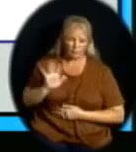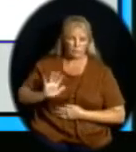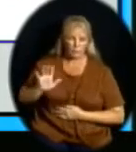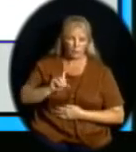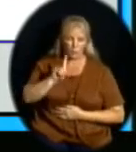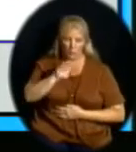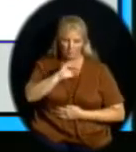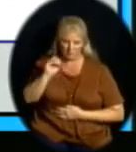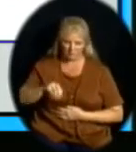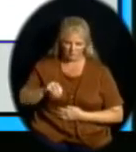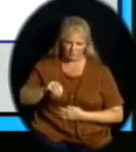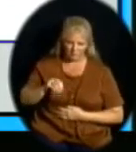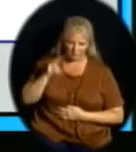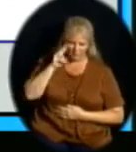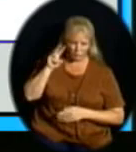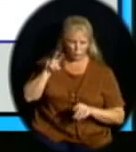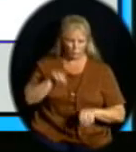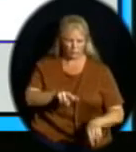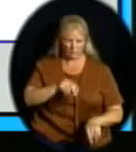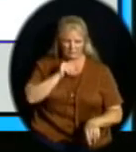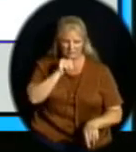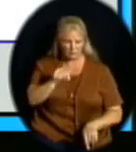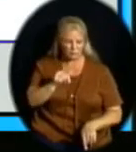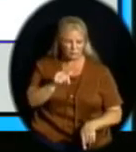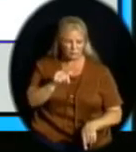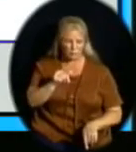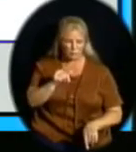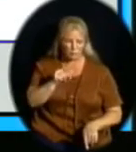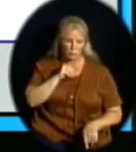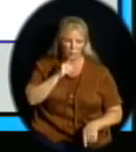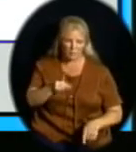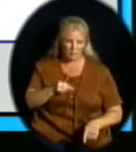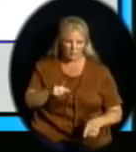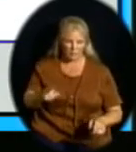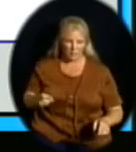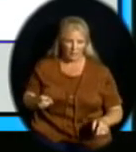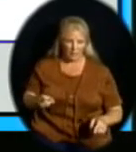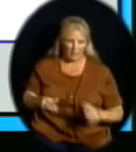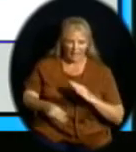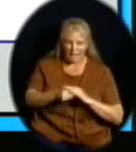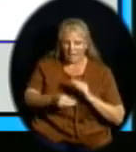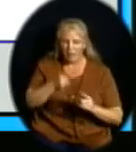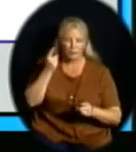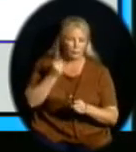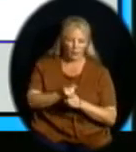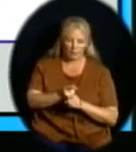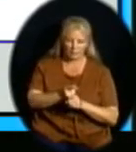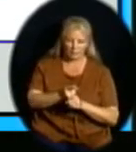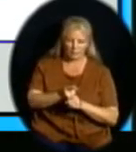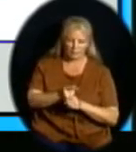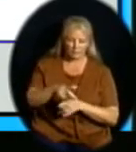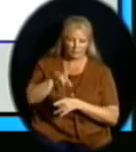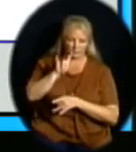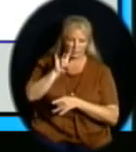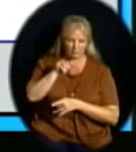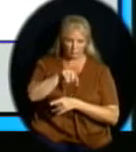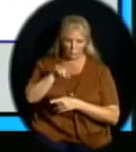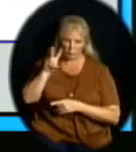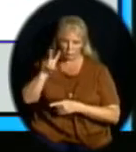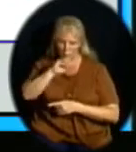doesn't really add up because the whole budget's going up 6.9%, and 7.2% is associated with the